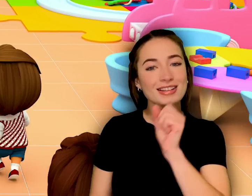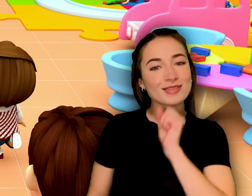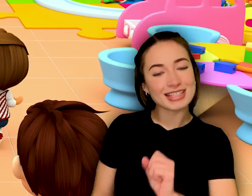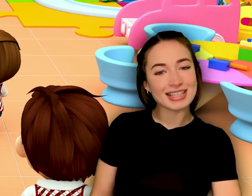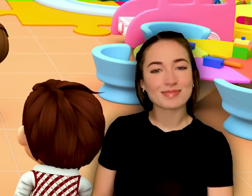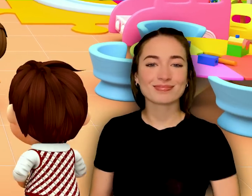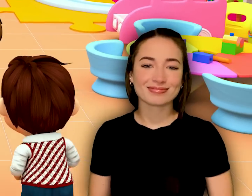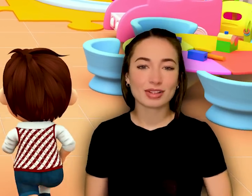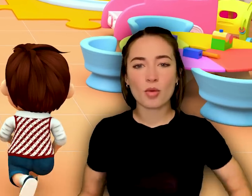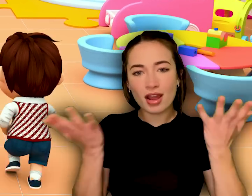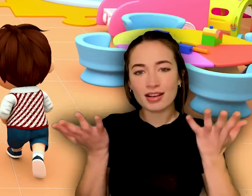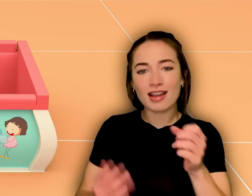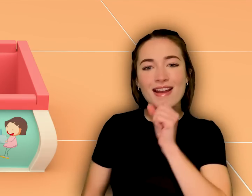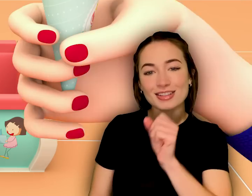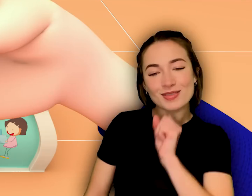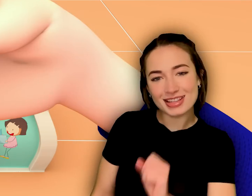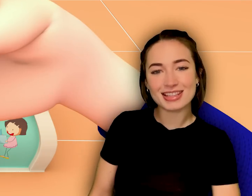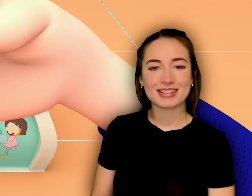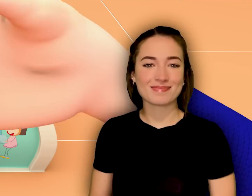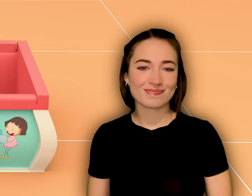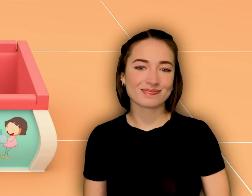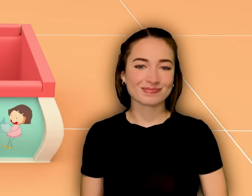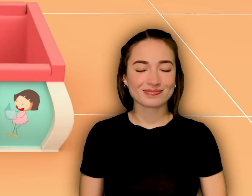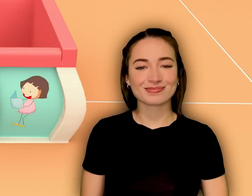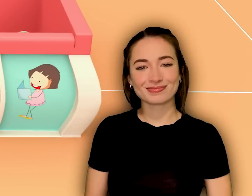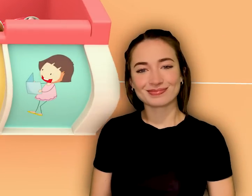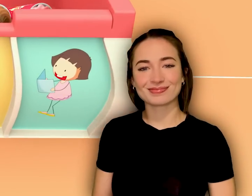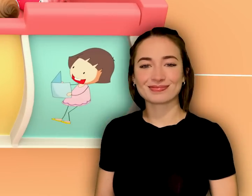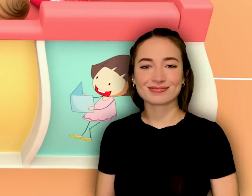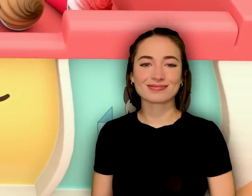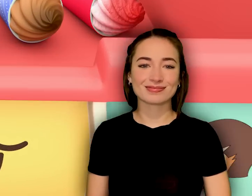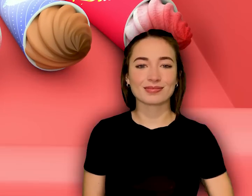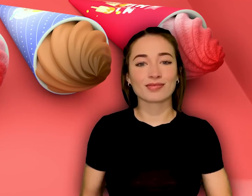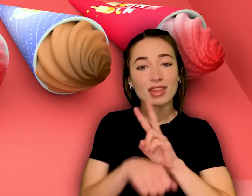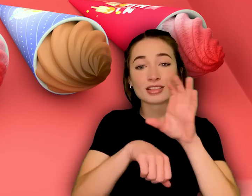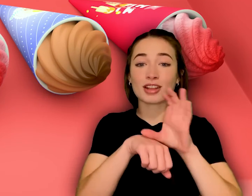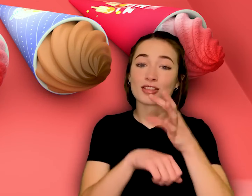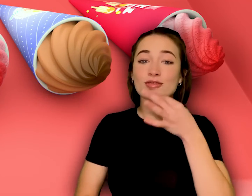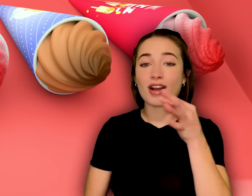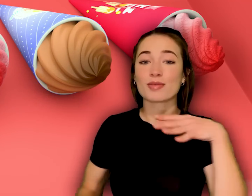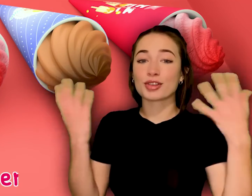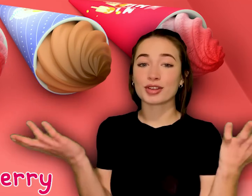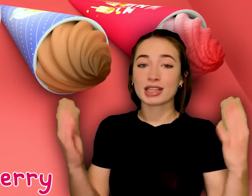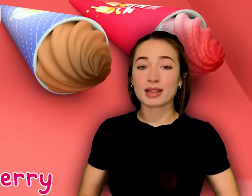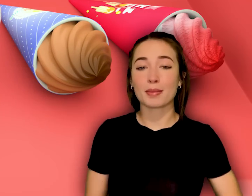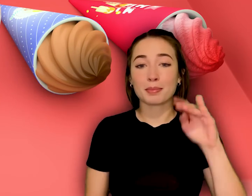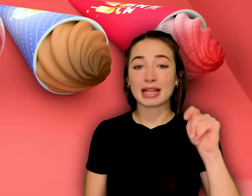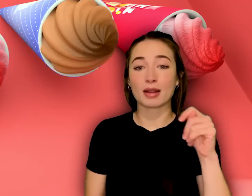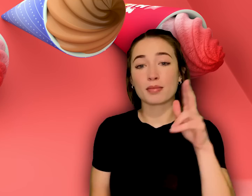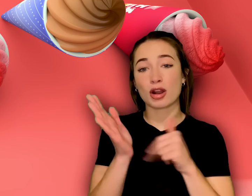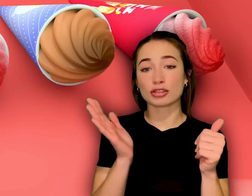what ice cream what ice cream vanilla chocolate and